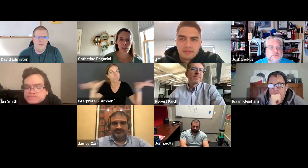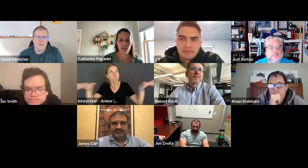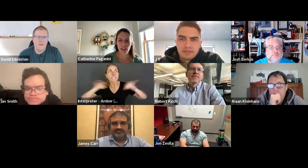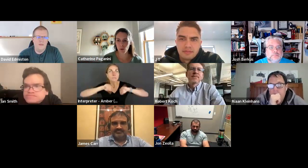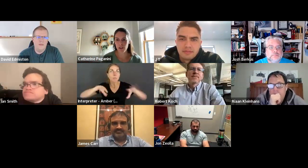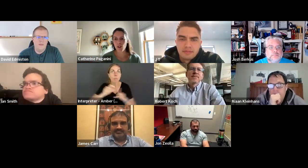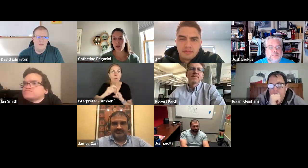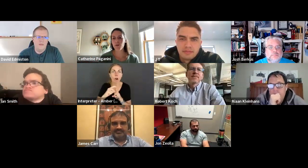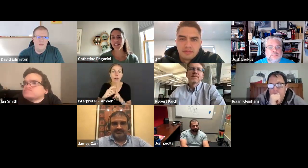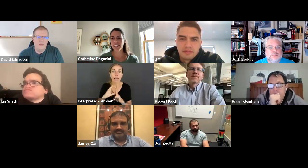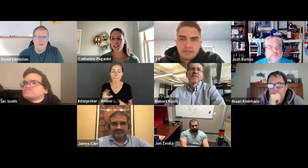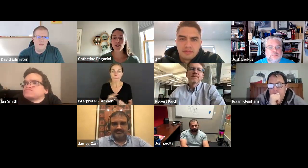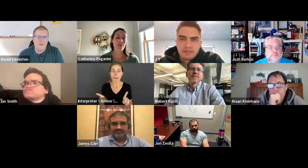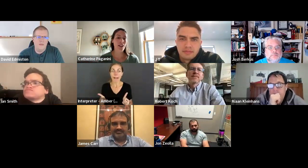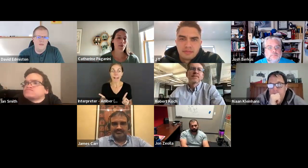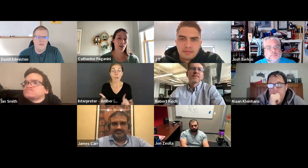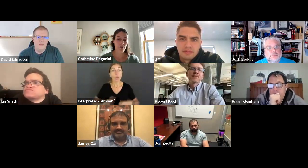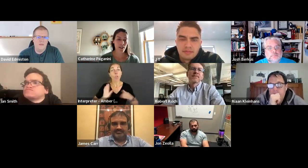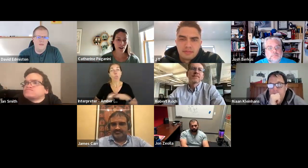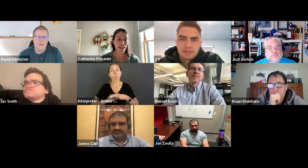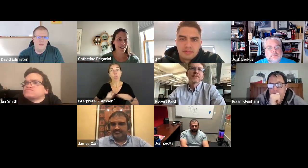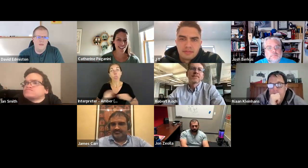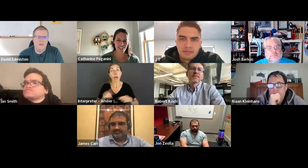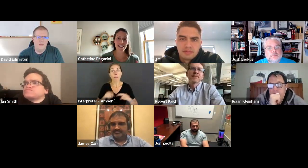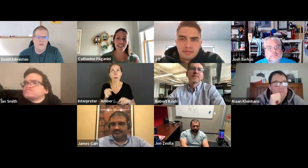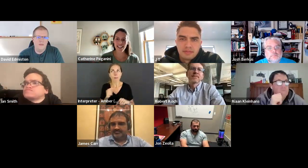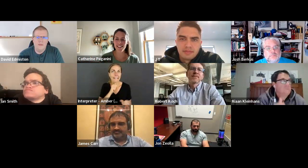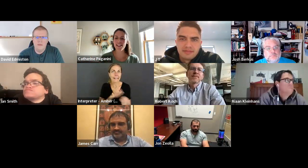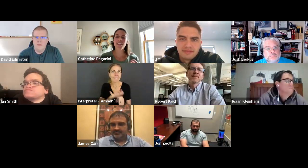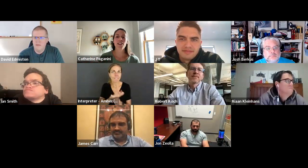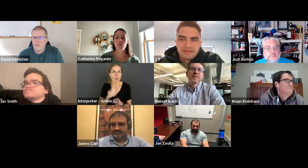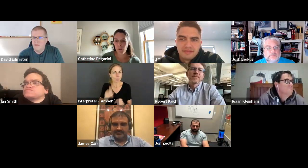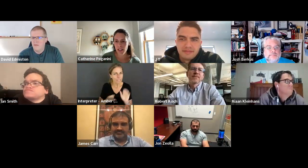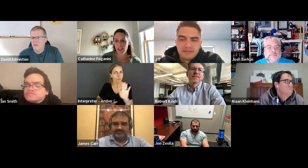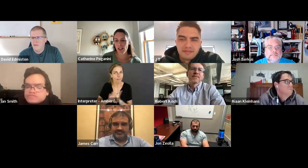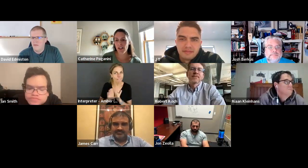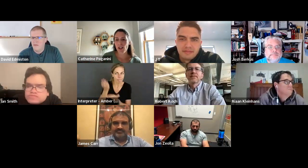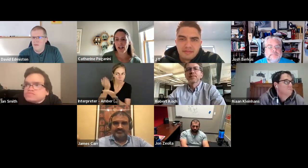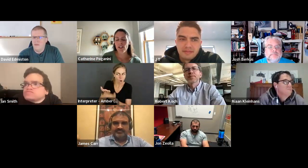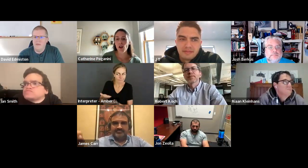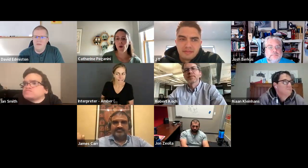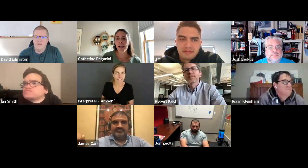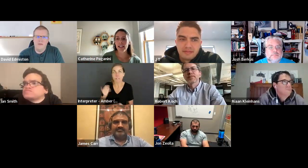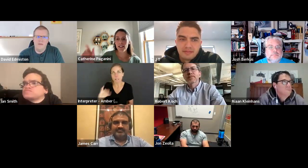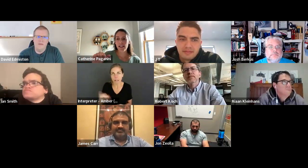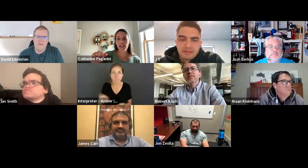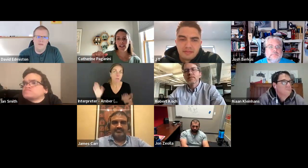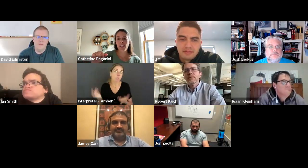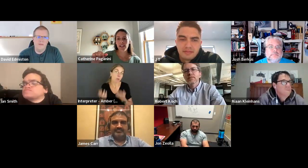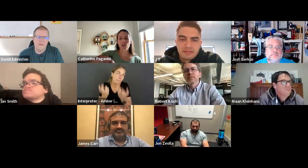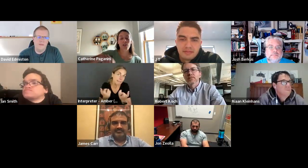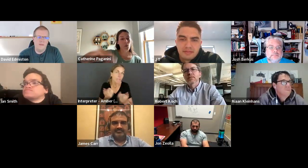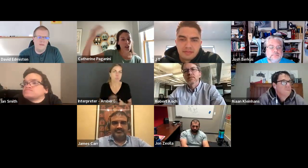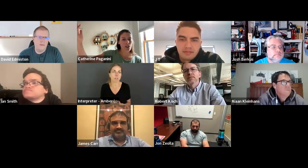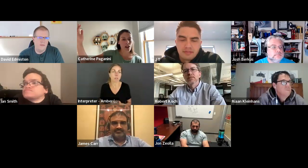talking about it is not important. So we really need to develop the artifacts, right? It's the things, recommendation. And so I linked in